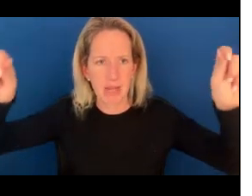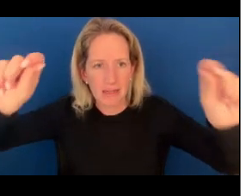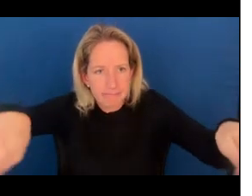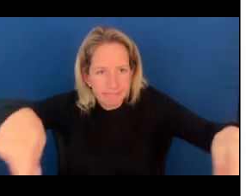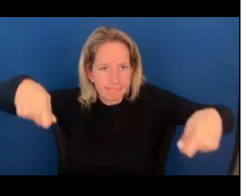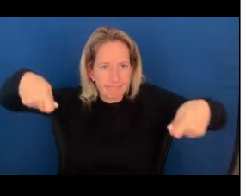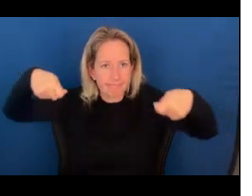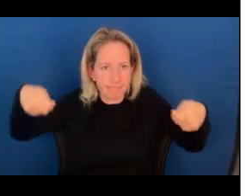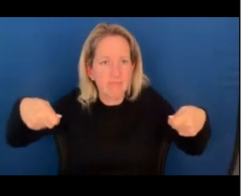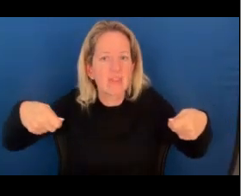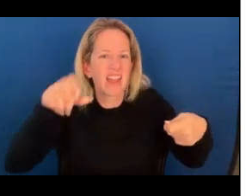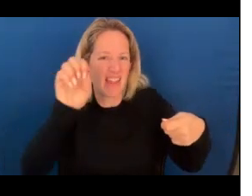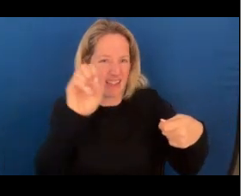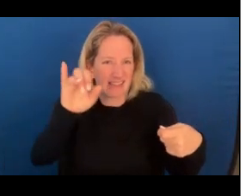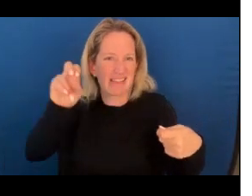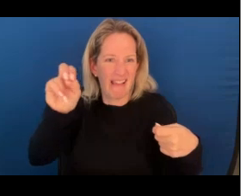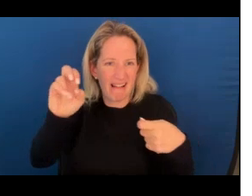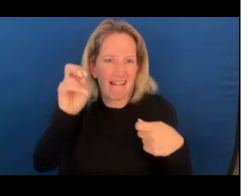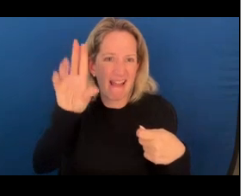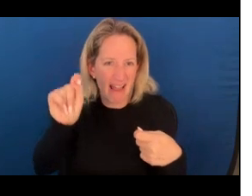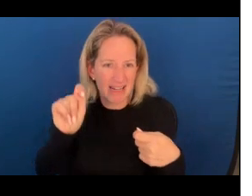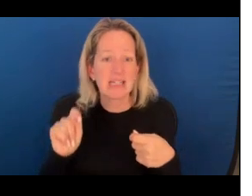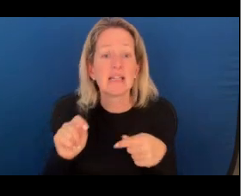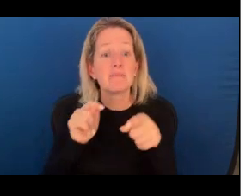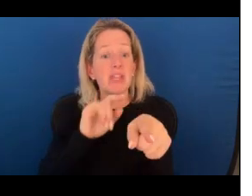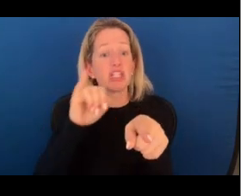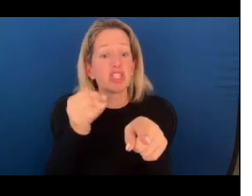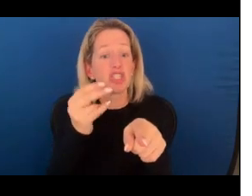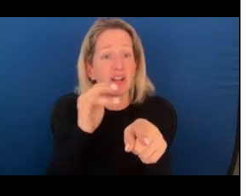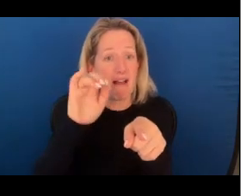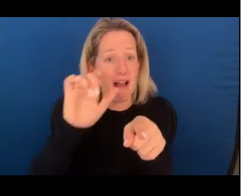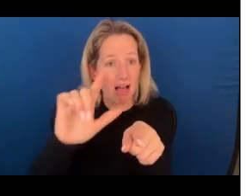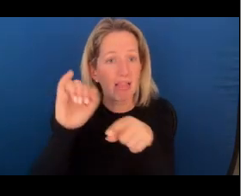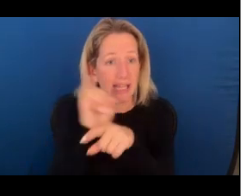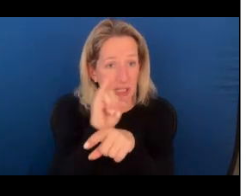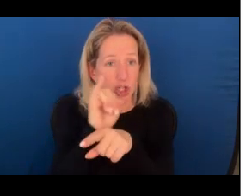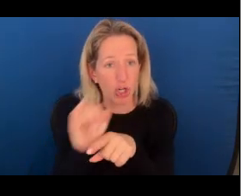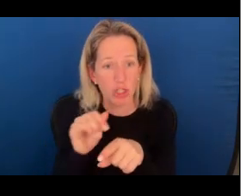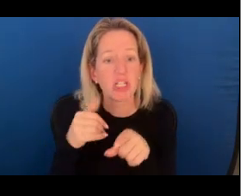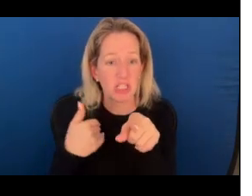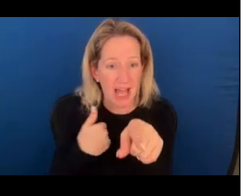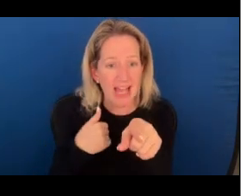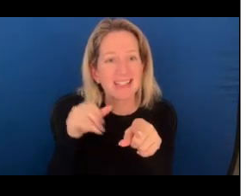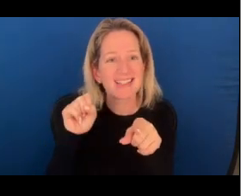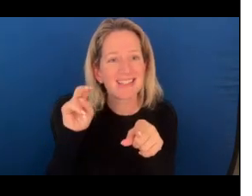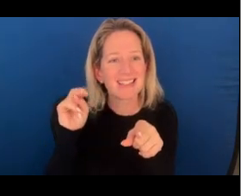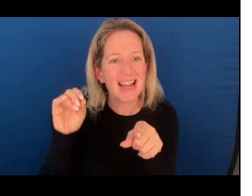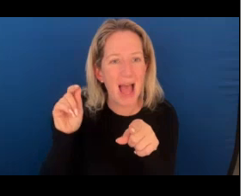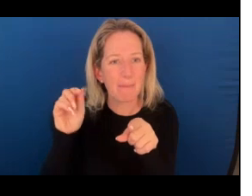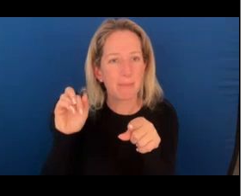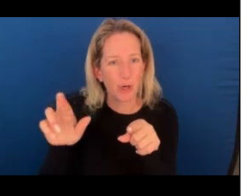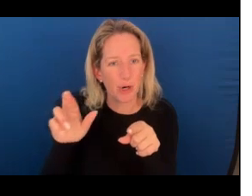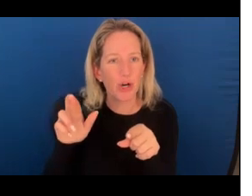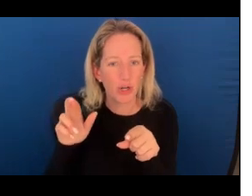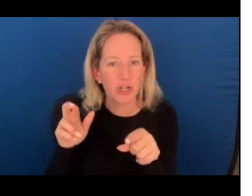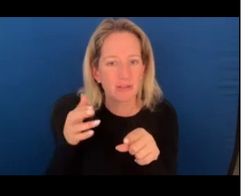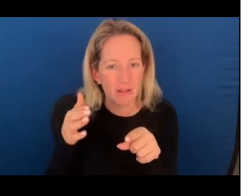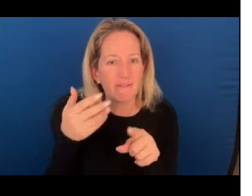Janelle, who's one of our interns, is holding a snapper that cut me when we're taken out of the